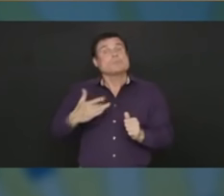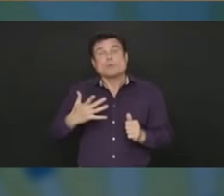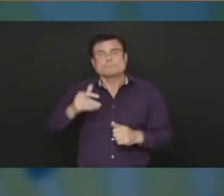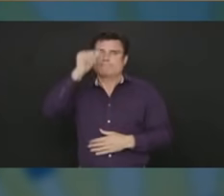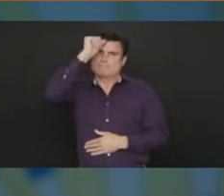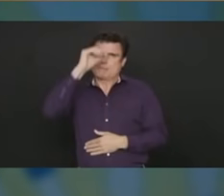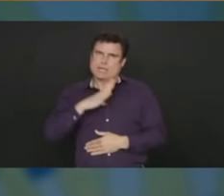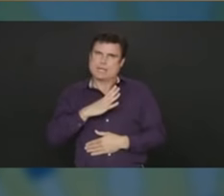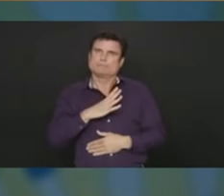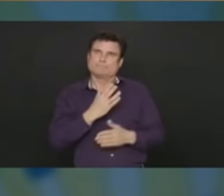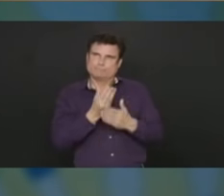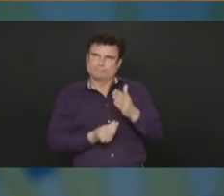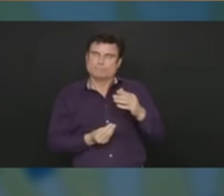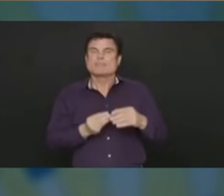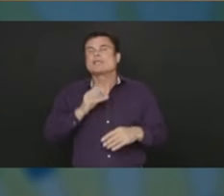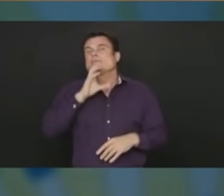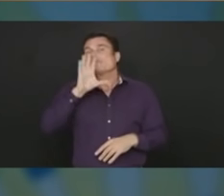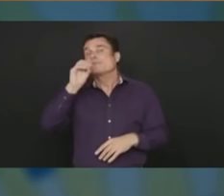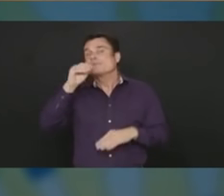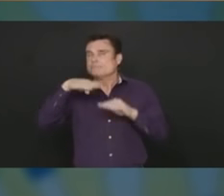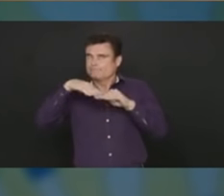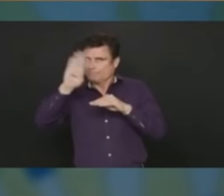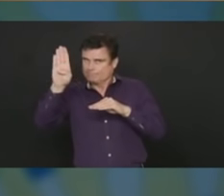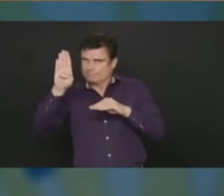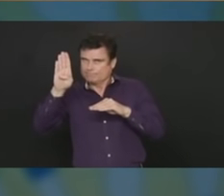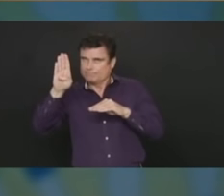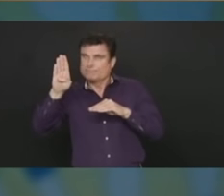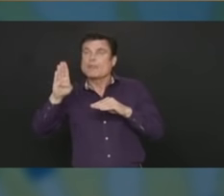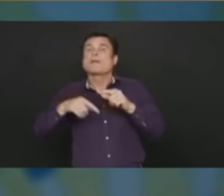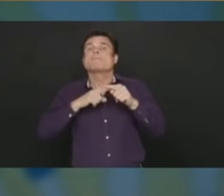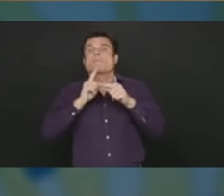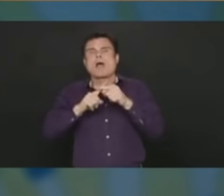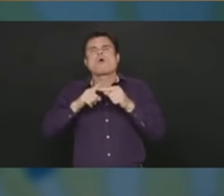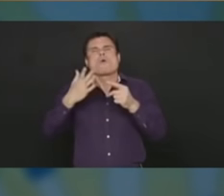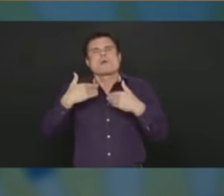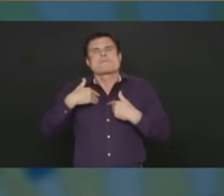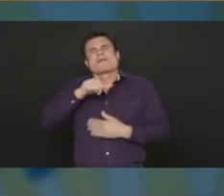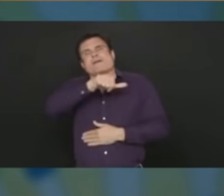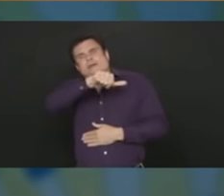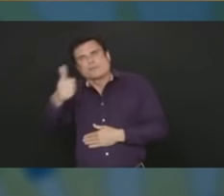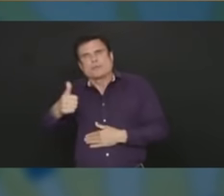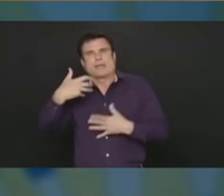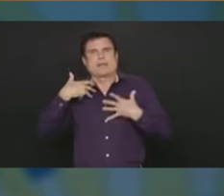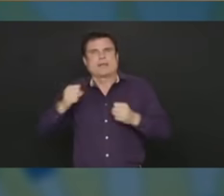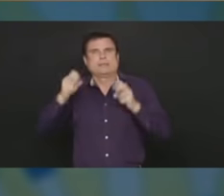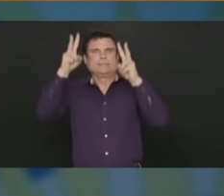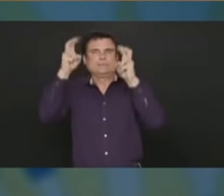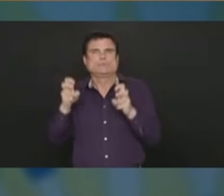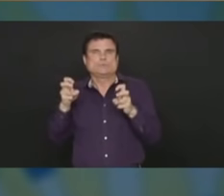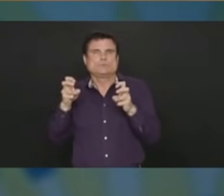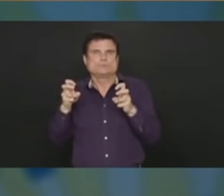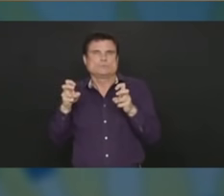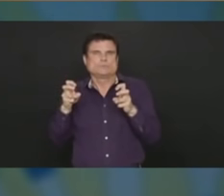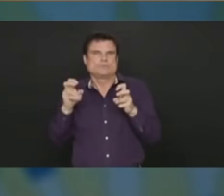note, 110 of the 199 people have been released from hospital and have recovered, and a number in between